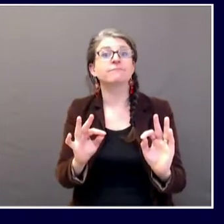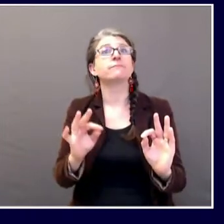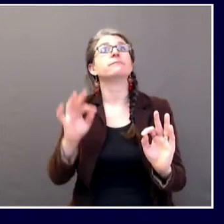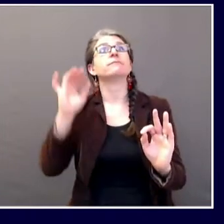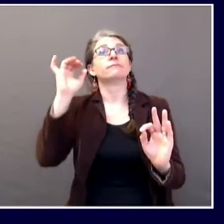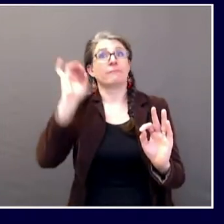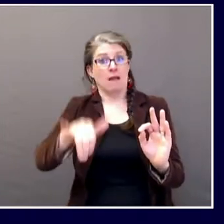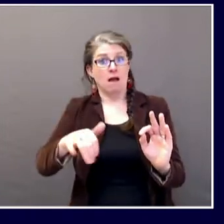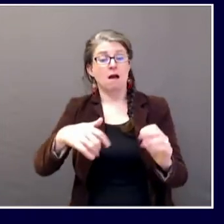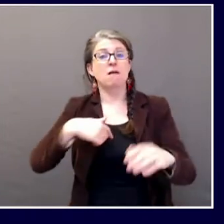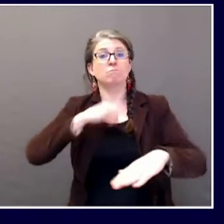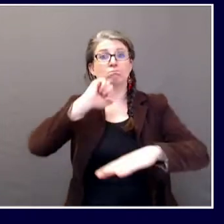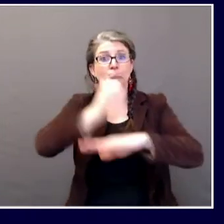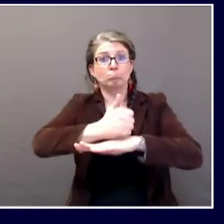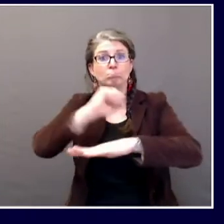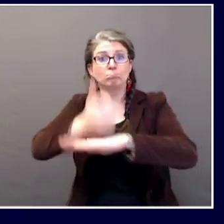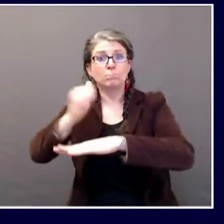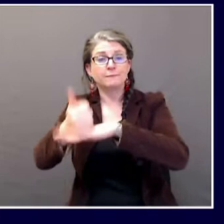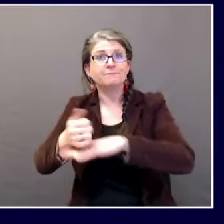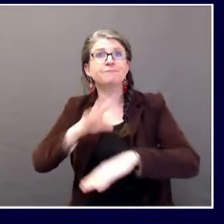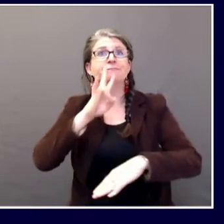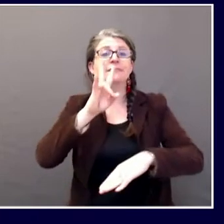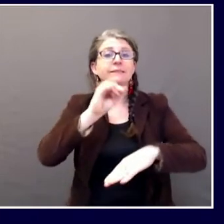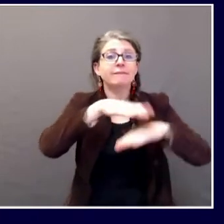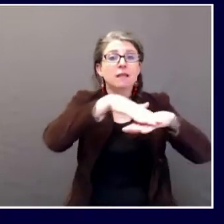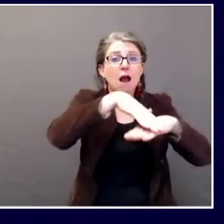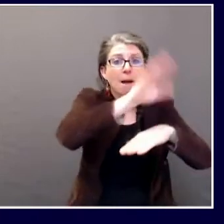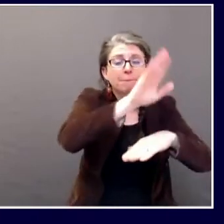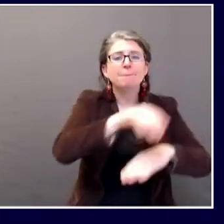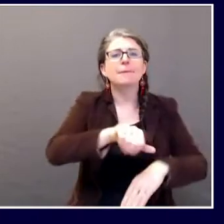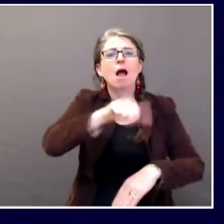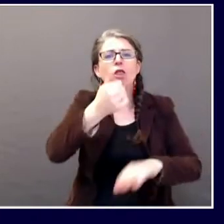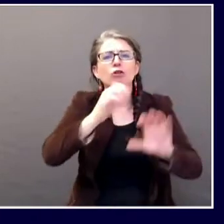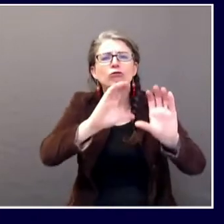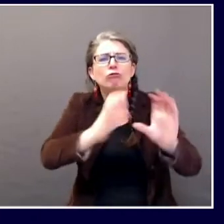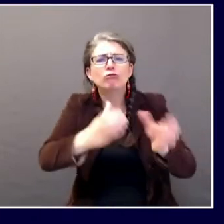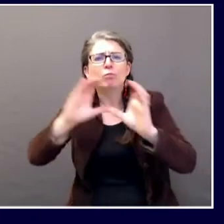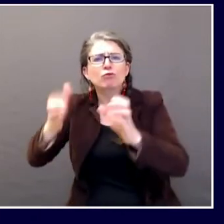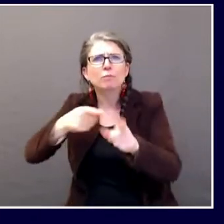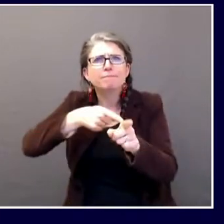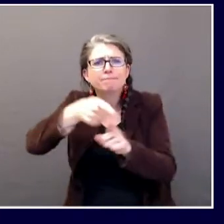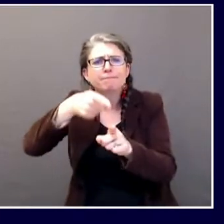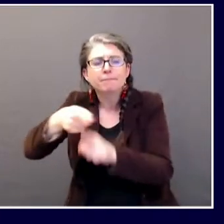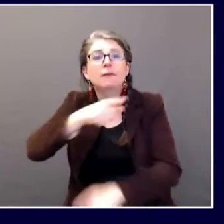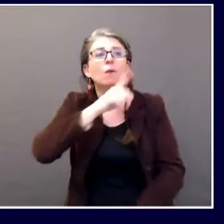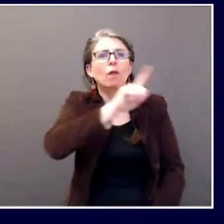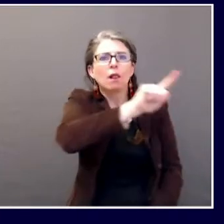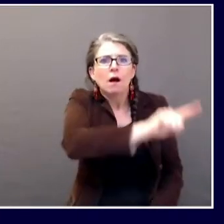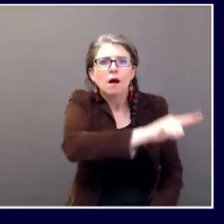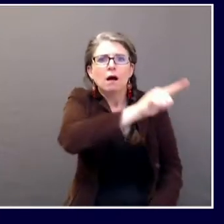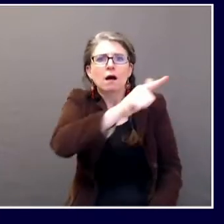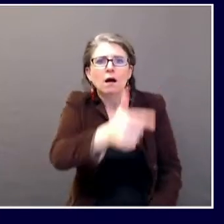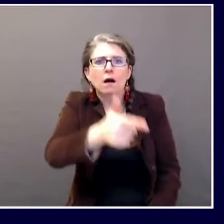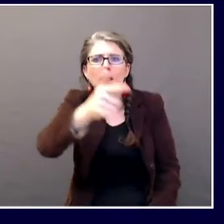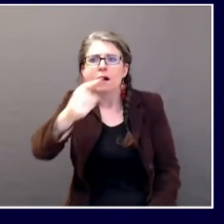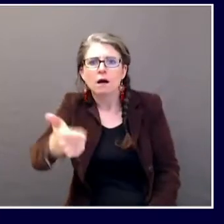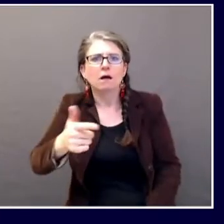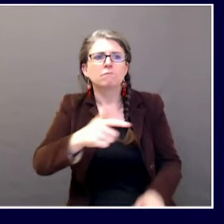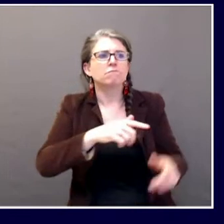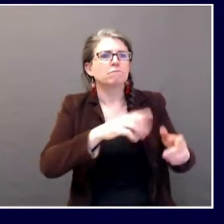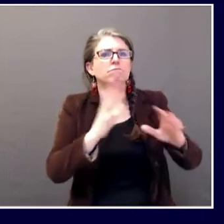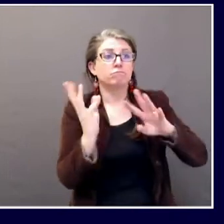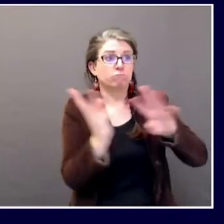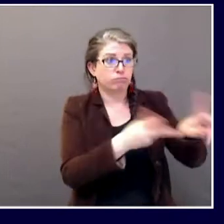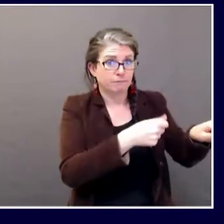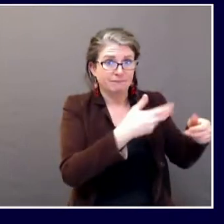will eventually receive vaccinations, we've got to start somewhere. And what Governor Mills has decided to do